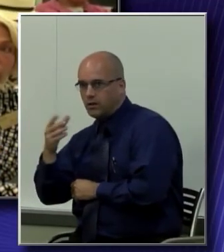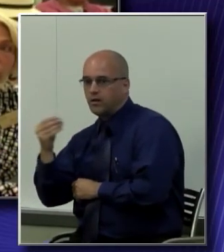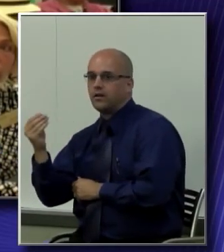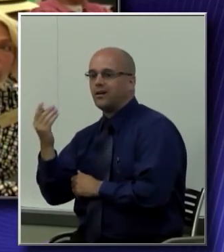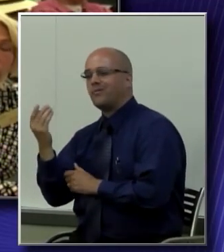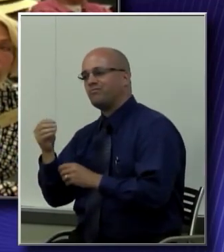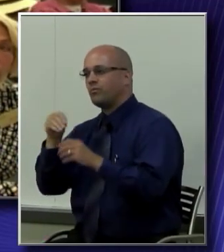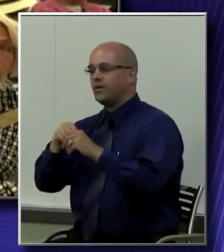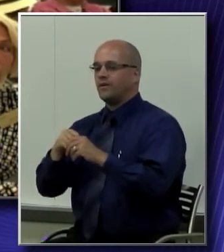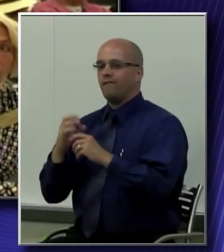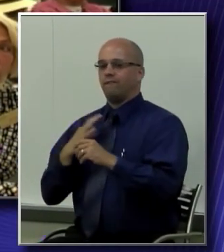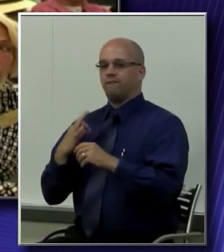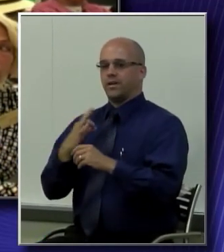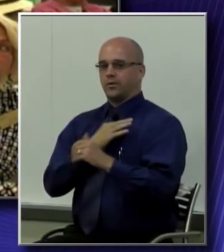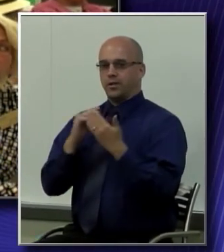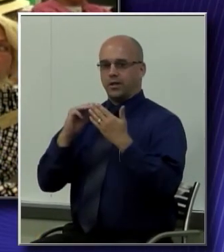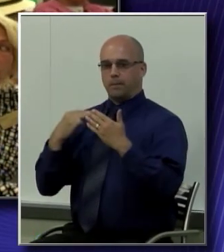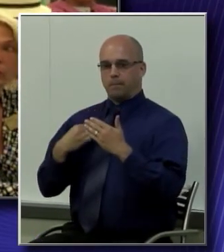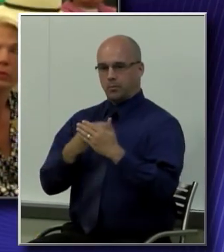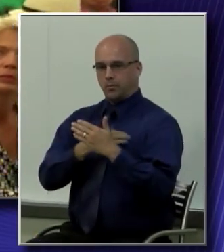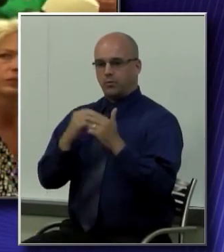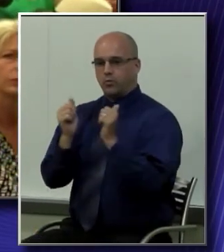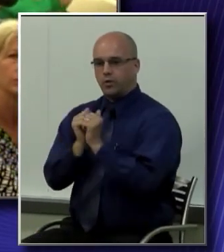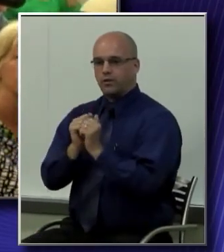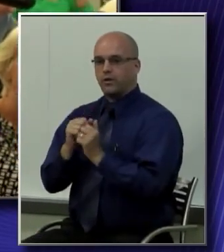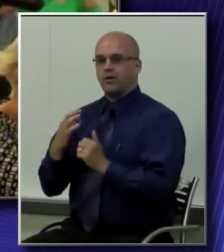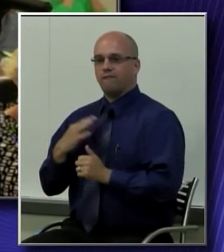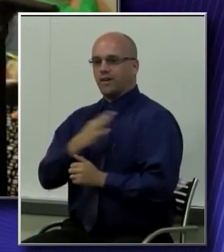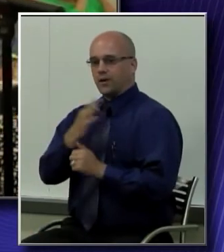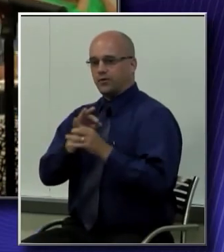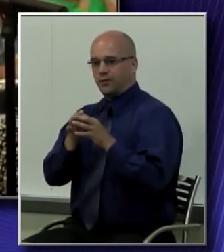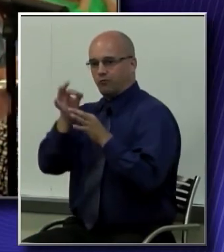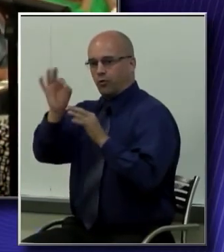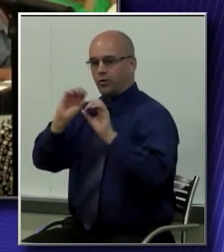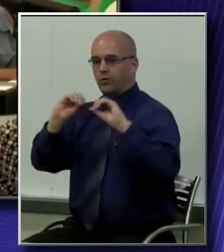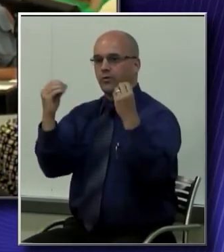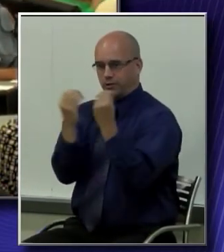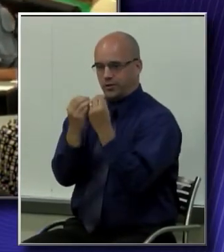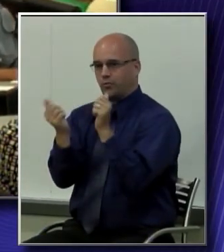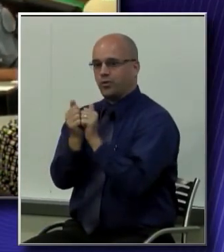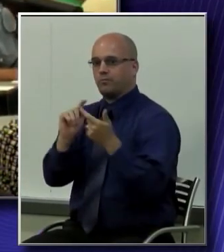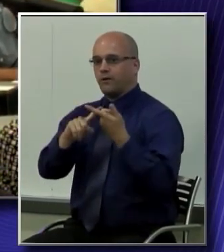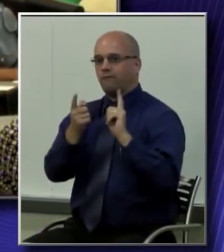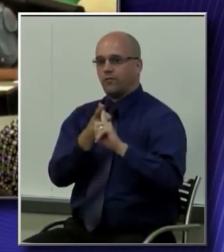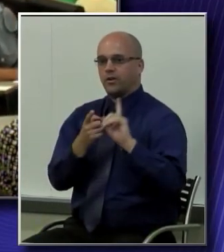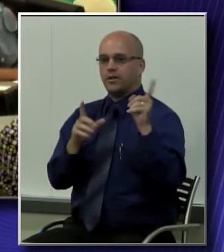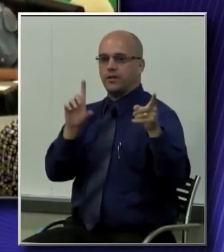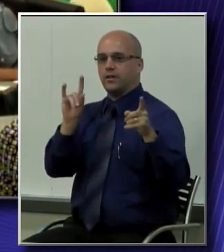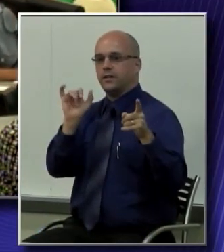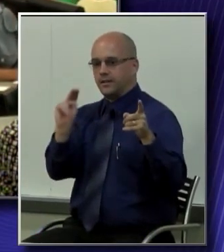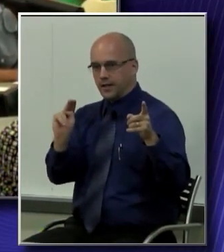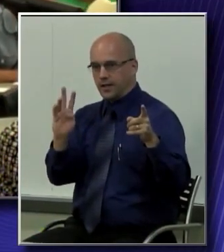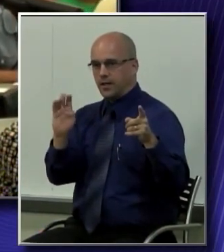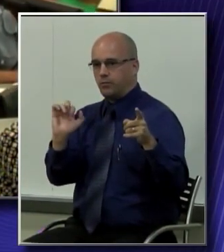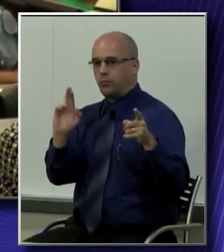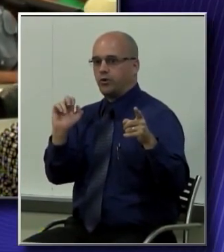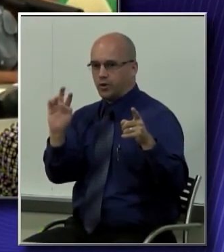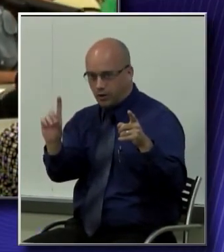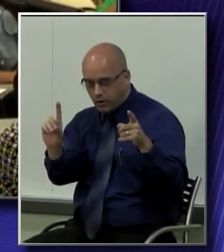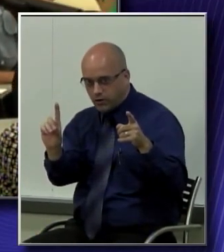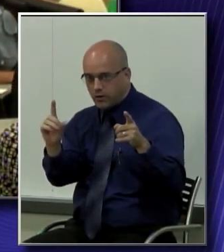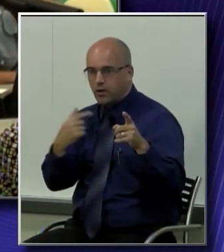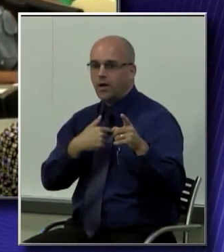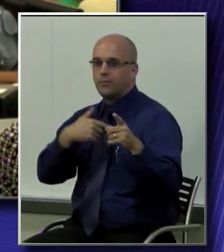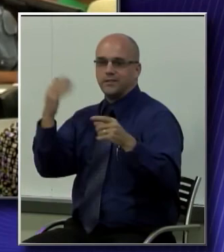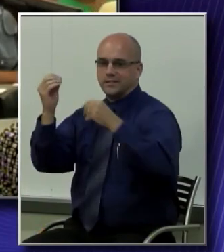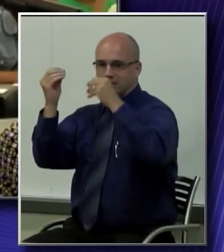Faculty Forward, and I'm here with my colleague. Hello, my name is Dan Bernard. I'm an adjunct lecturer at the School of Journalism and